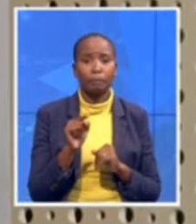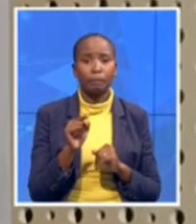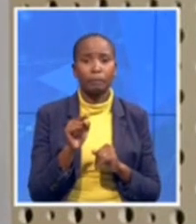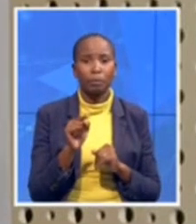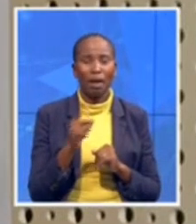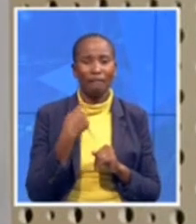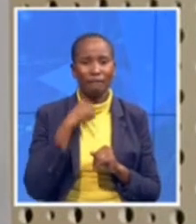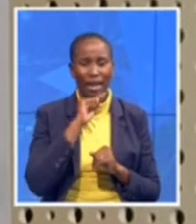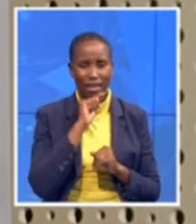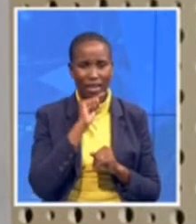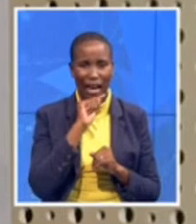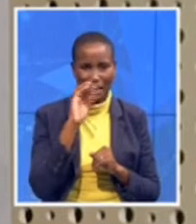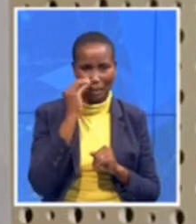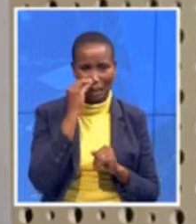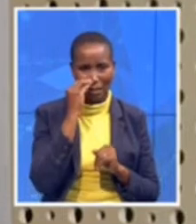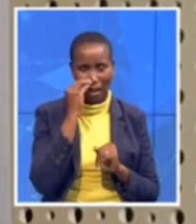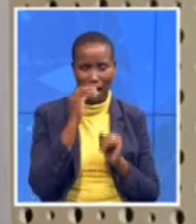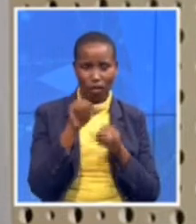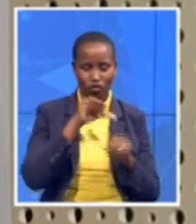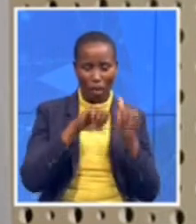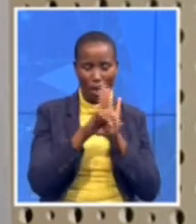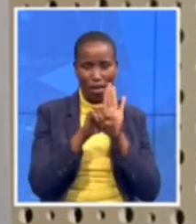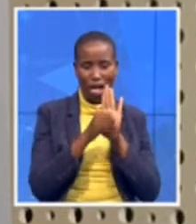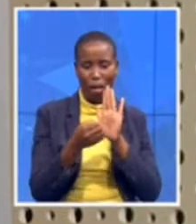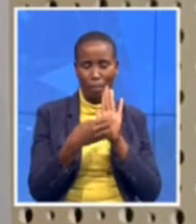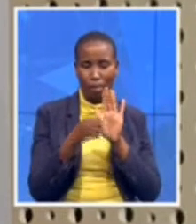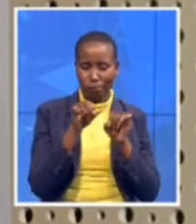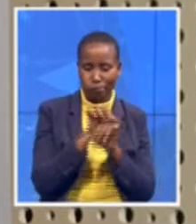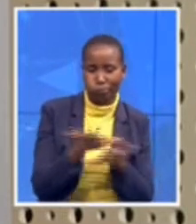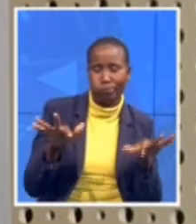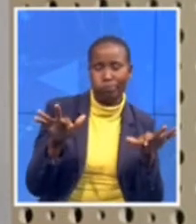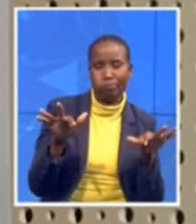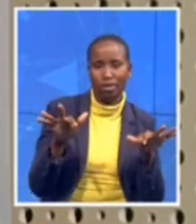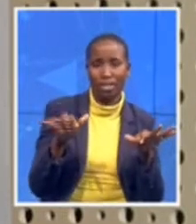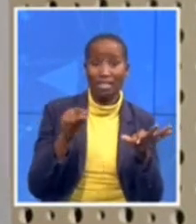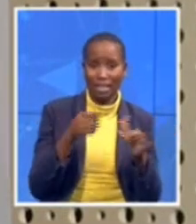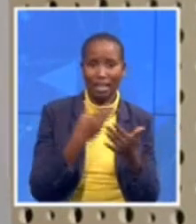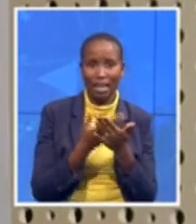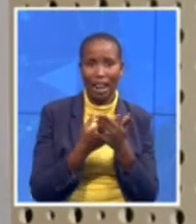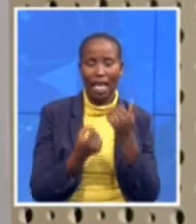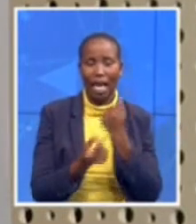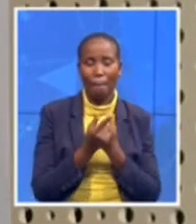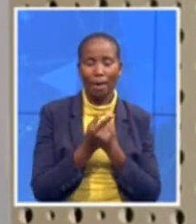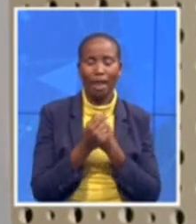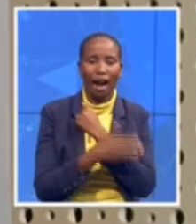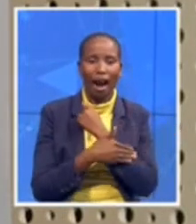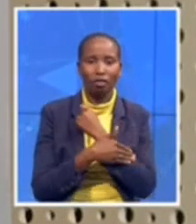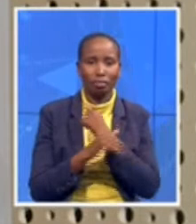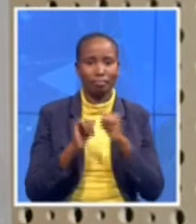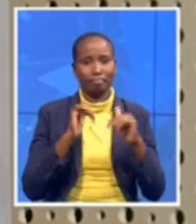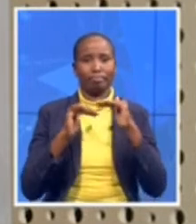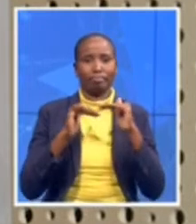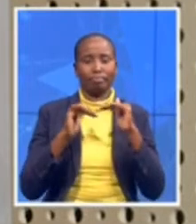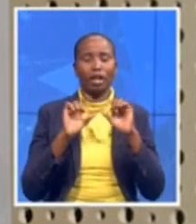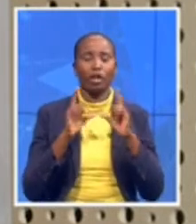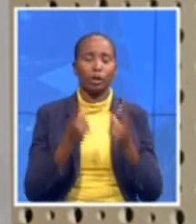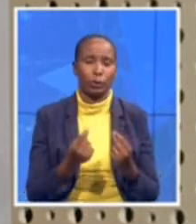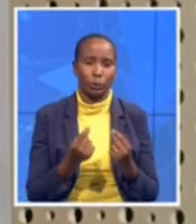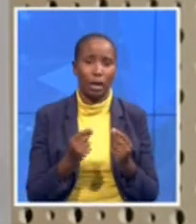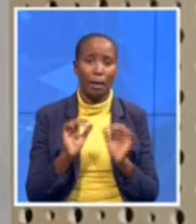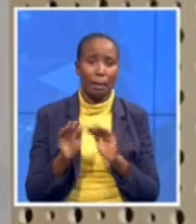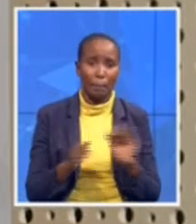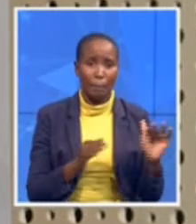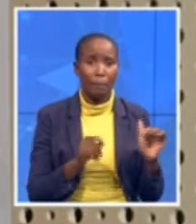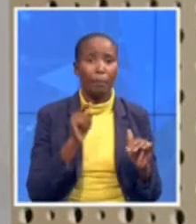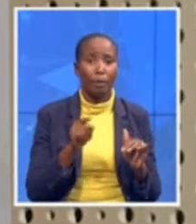in destabilizing our country. So the law still has a long way to go. I think we'll be the first to admit